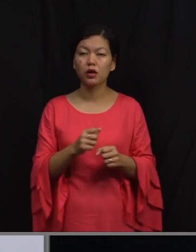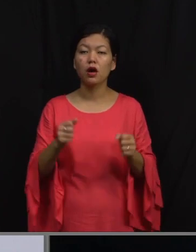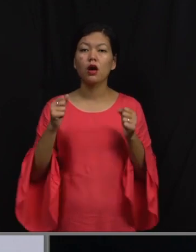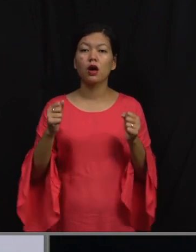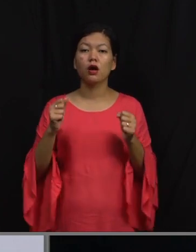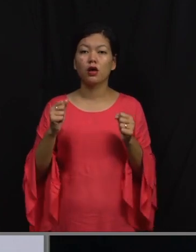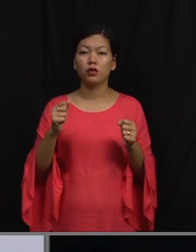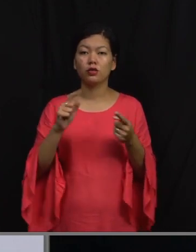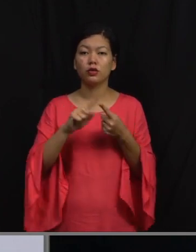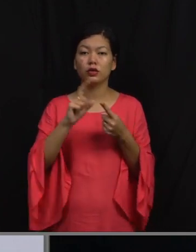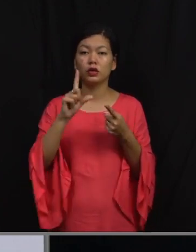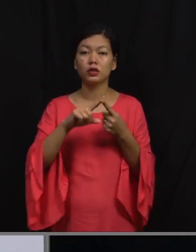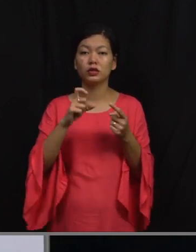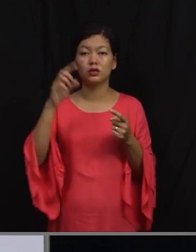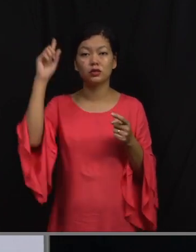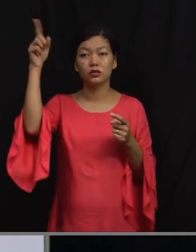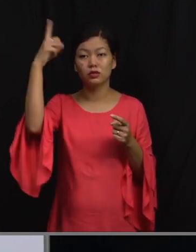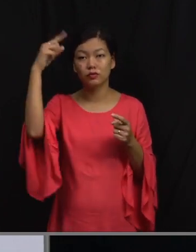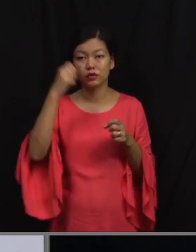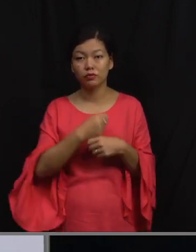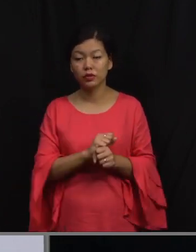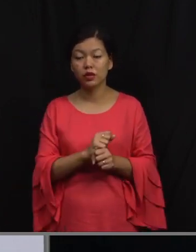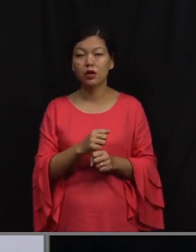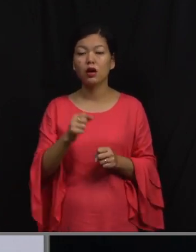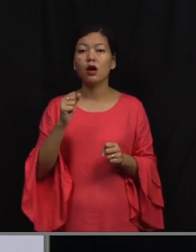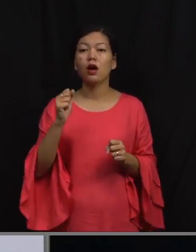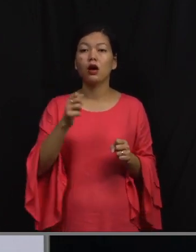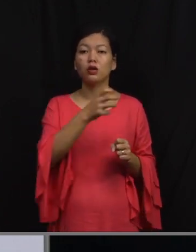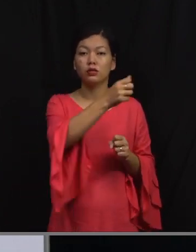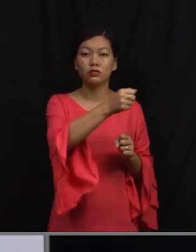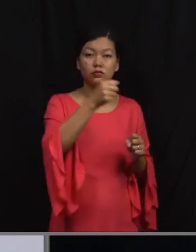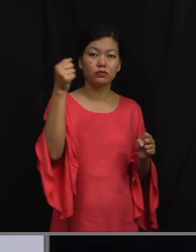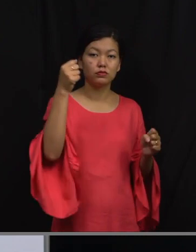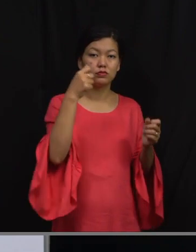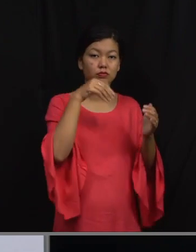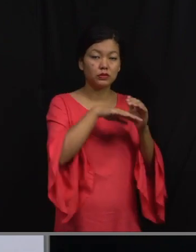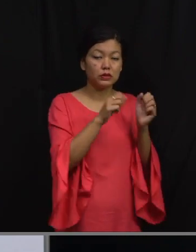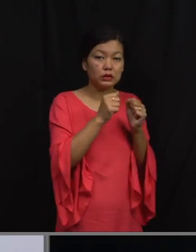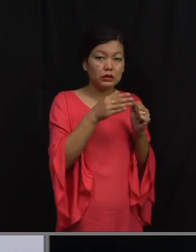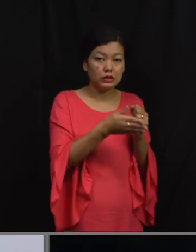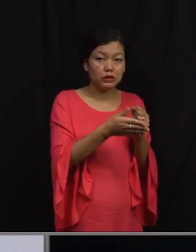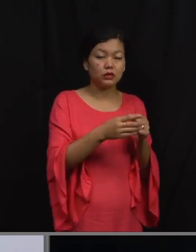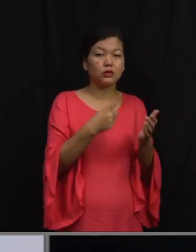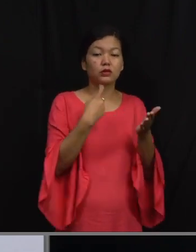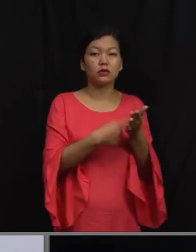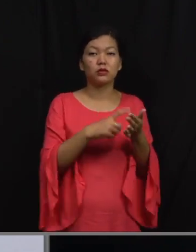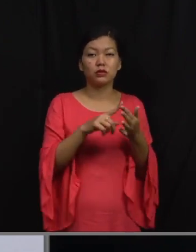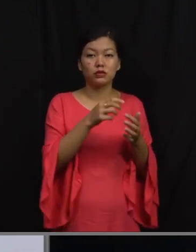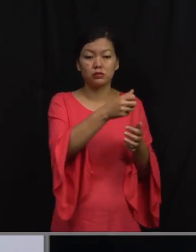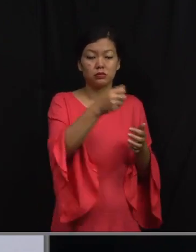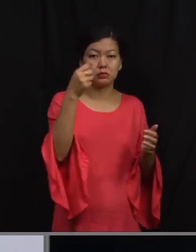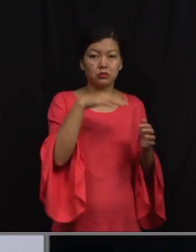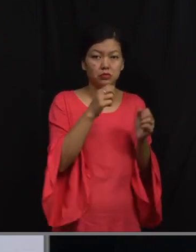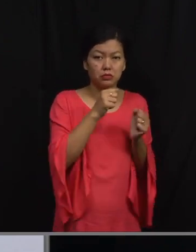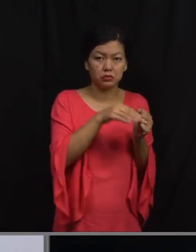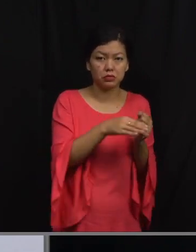can design your own machine, you can design a car. When you become, say suppose, when you become a mechanical engineer, right? You can design a car,